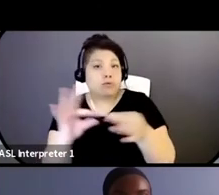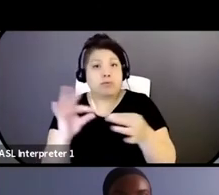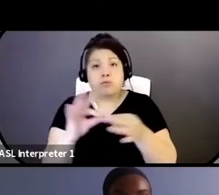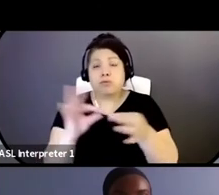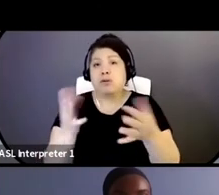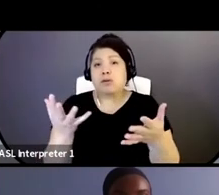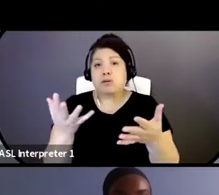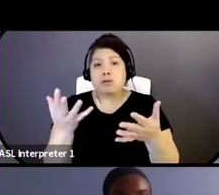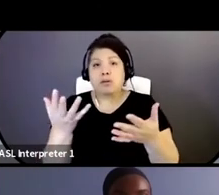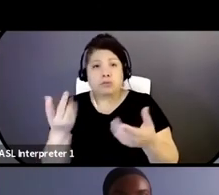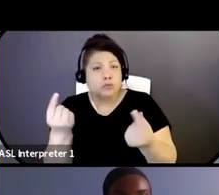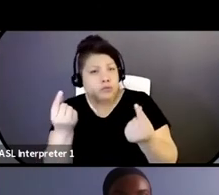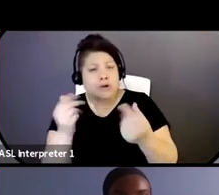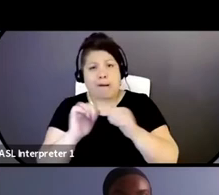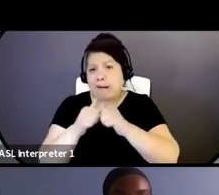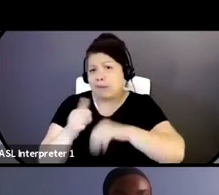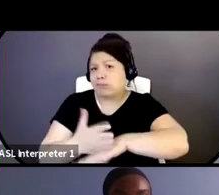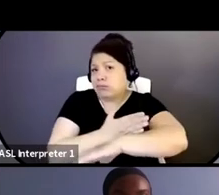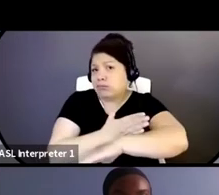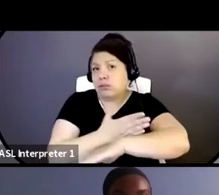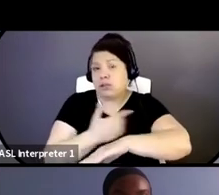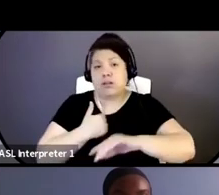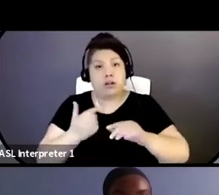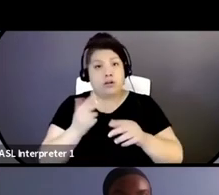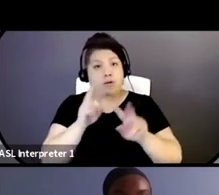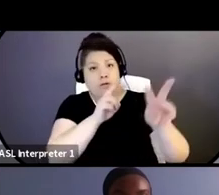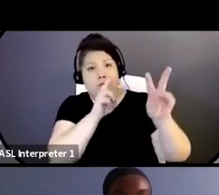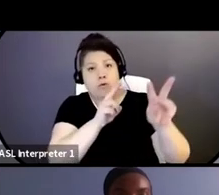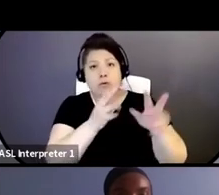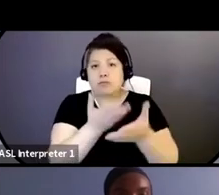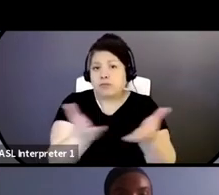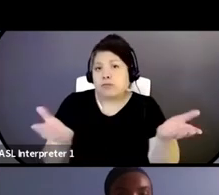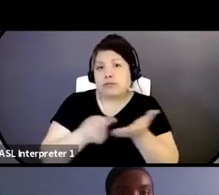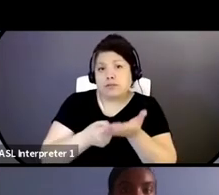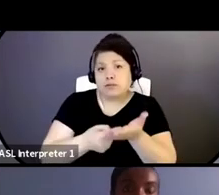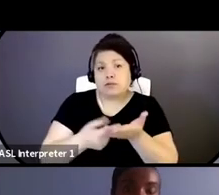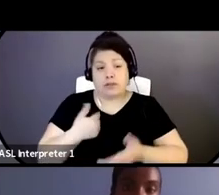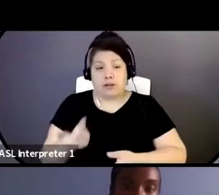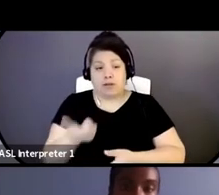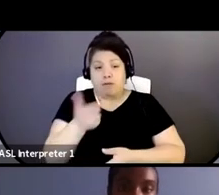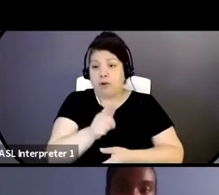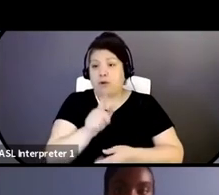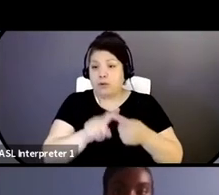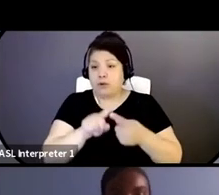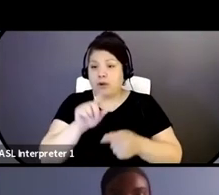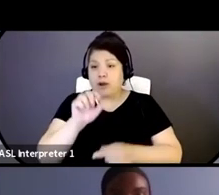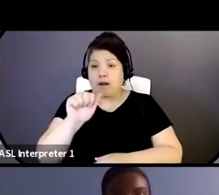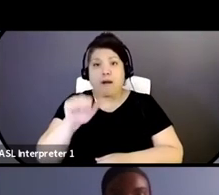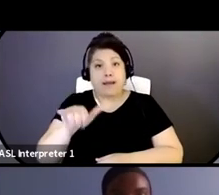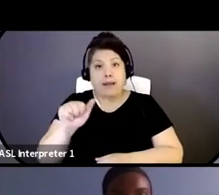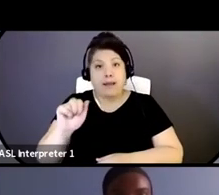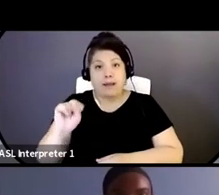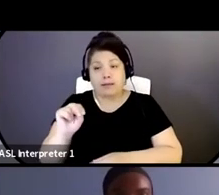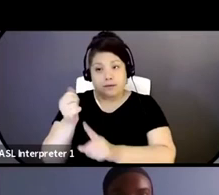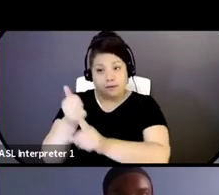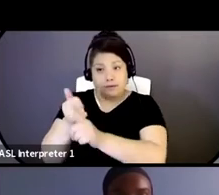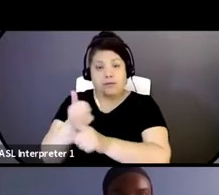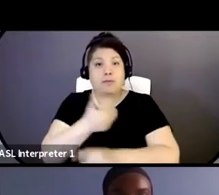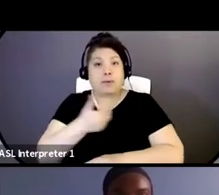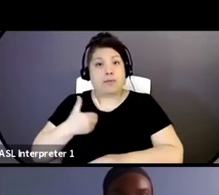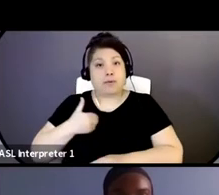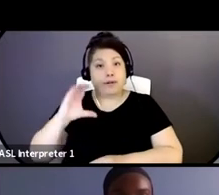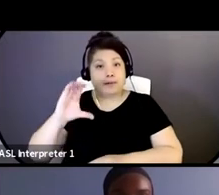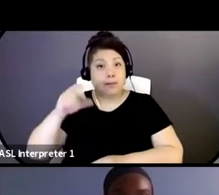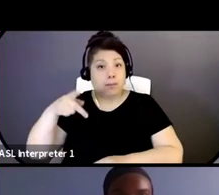learn from y'all. And I'm gonna give the floor to Ayan, who is a fellow CPEP member,